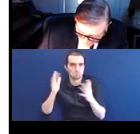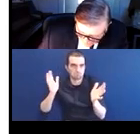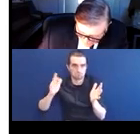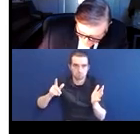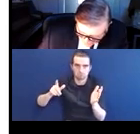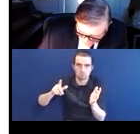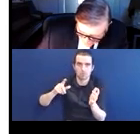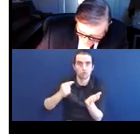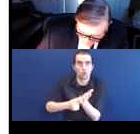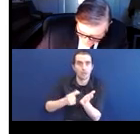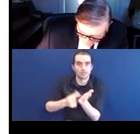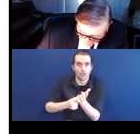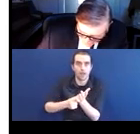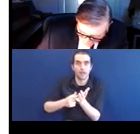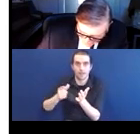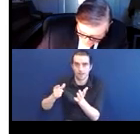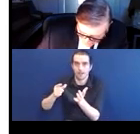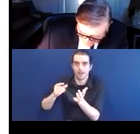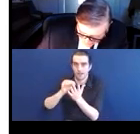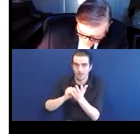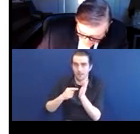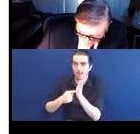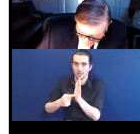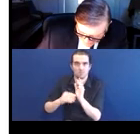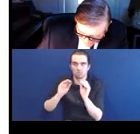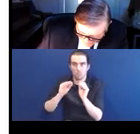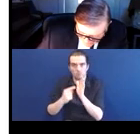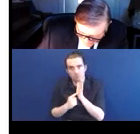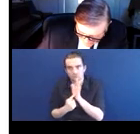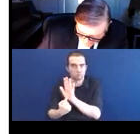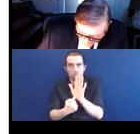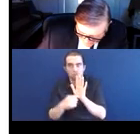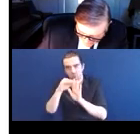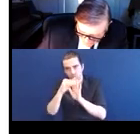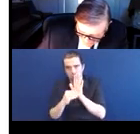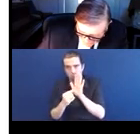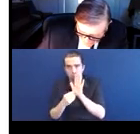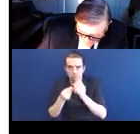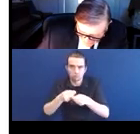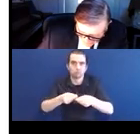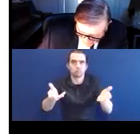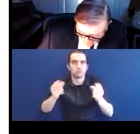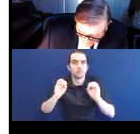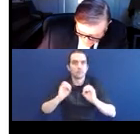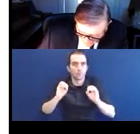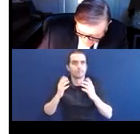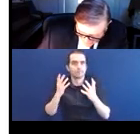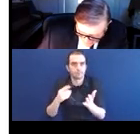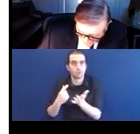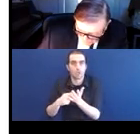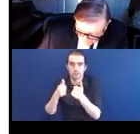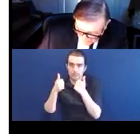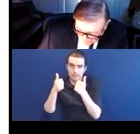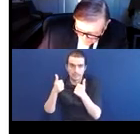Lloyd Childs, who I think is in Dominica, says number 4, stigmas which are still heavily associated with